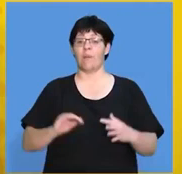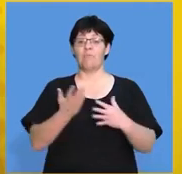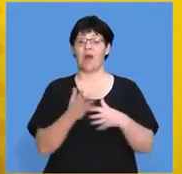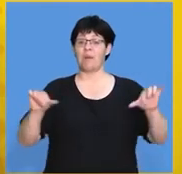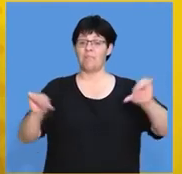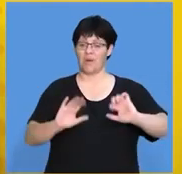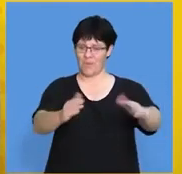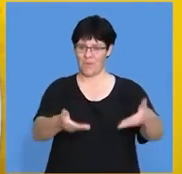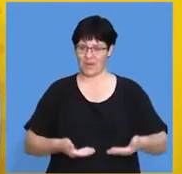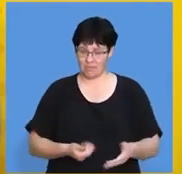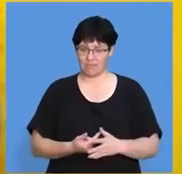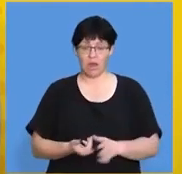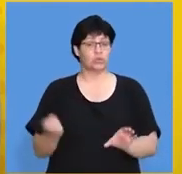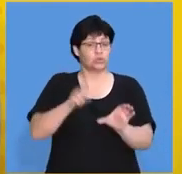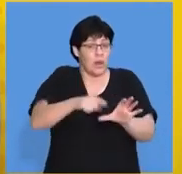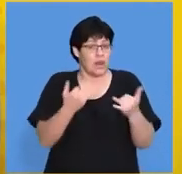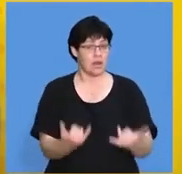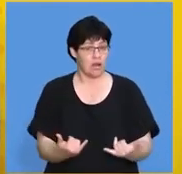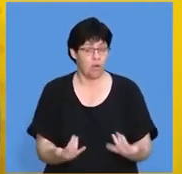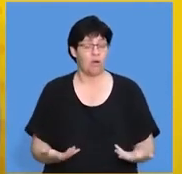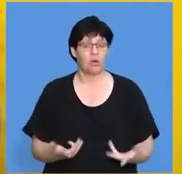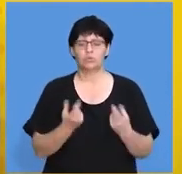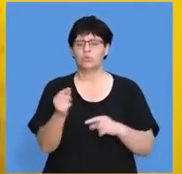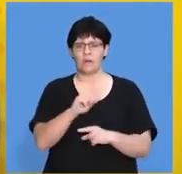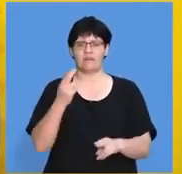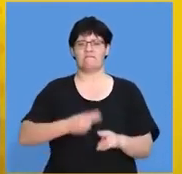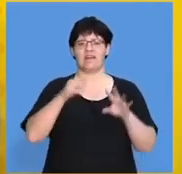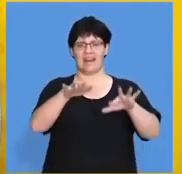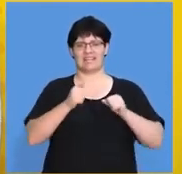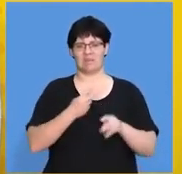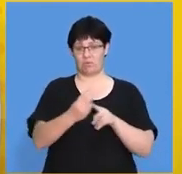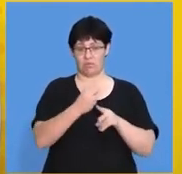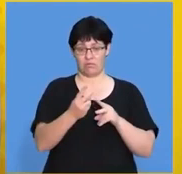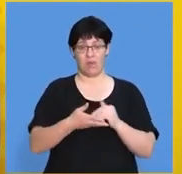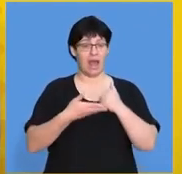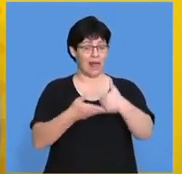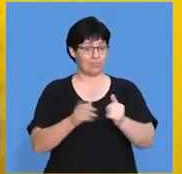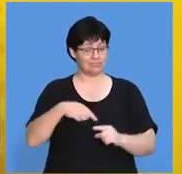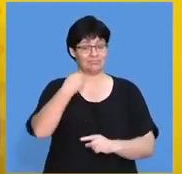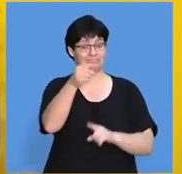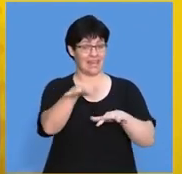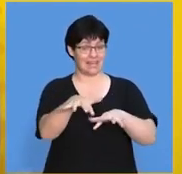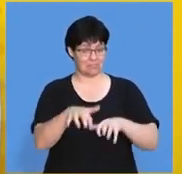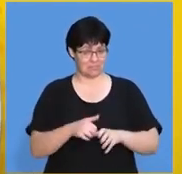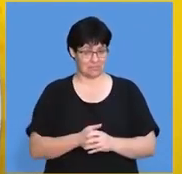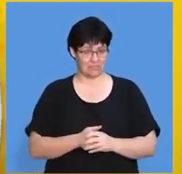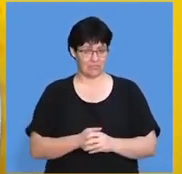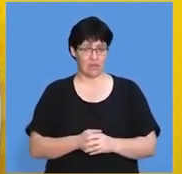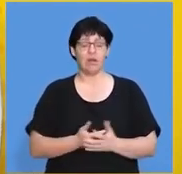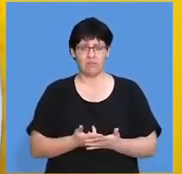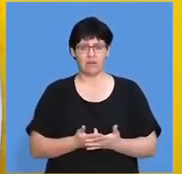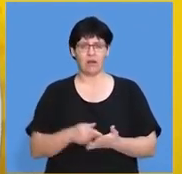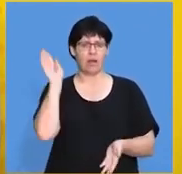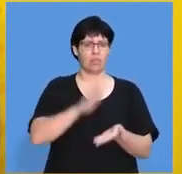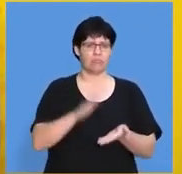Welcome back from the break, guys. If you've just joined us, we are doing your final exam prep to help you with the upcoming exams. If you're